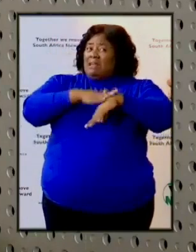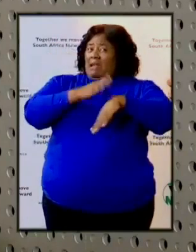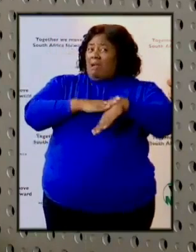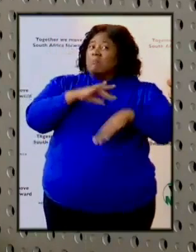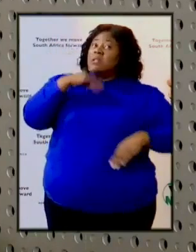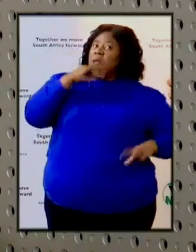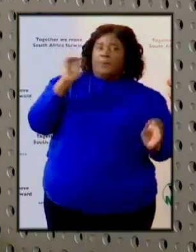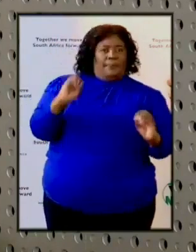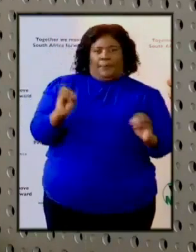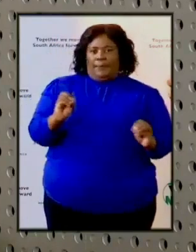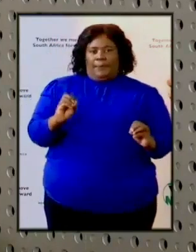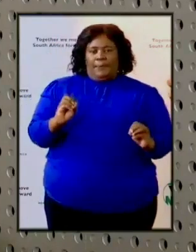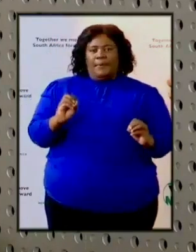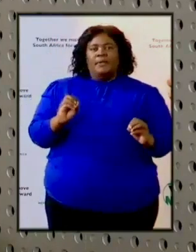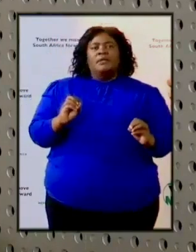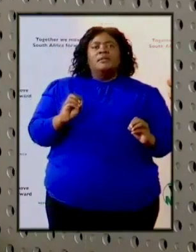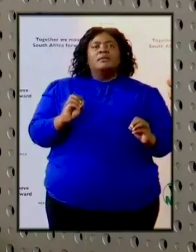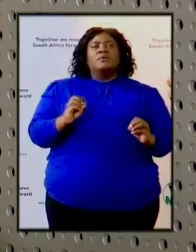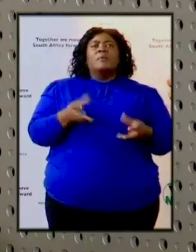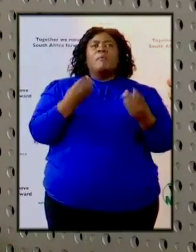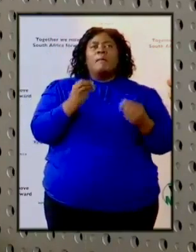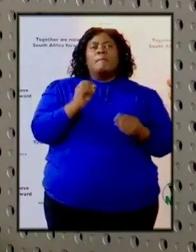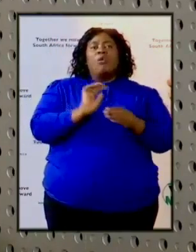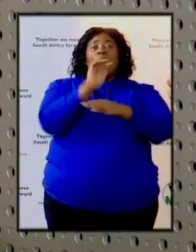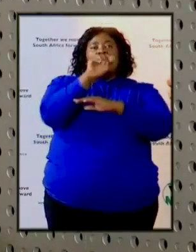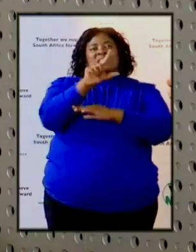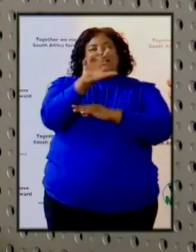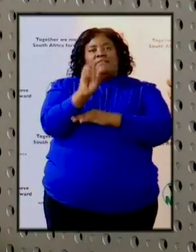were over 70,000